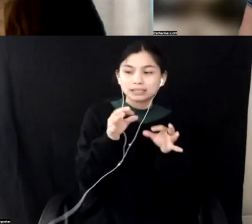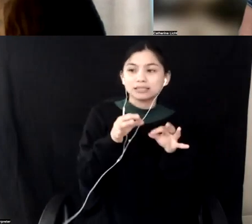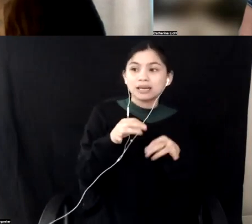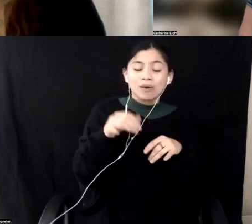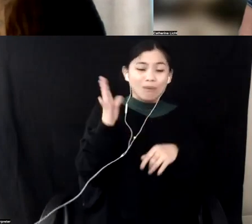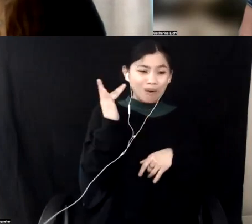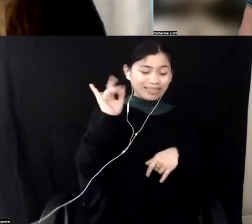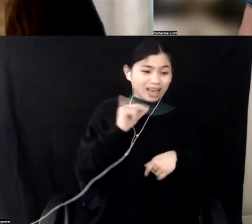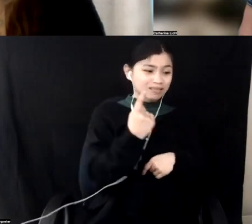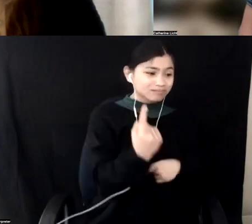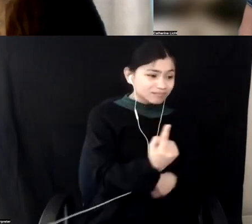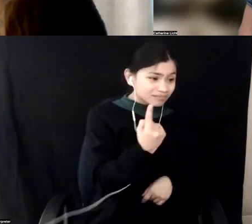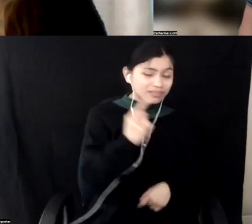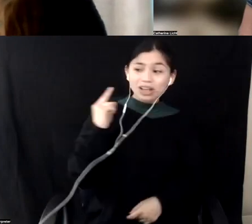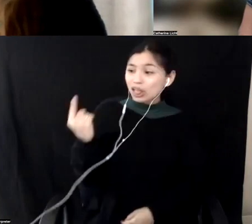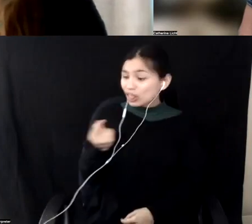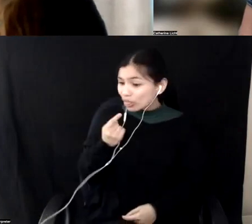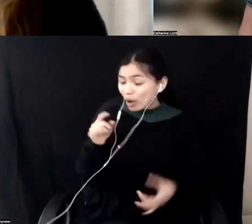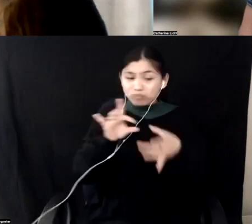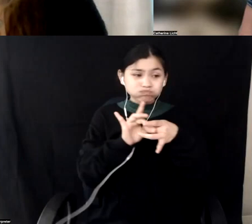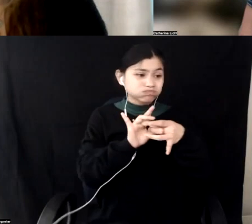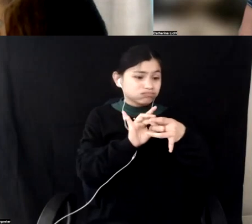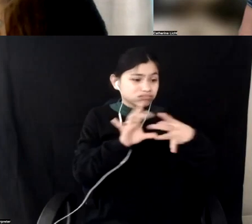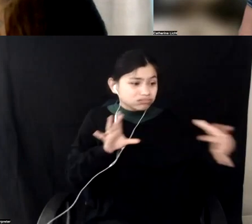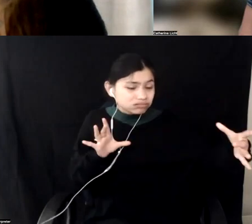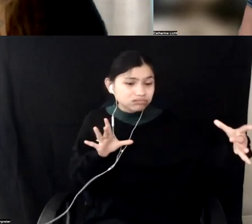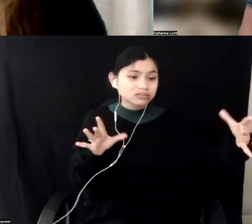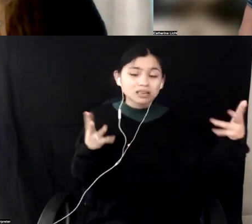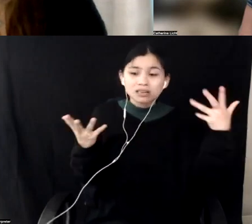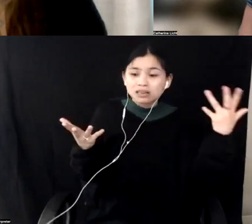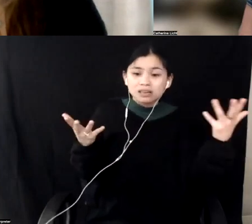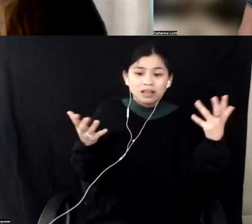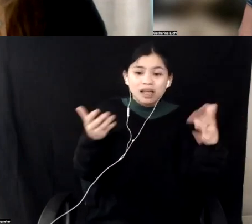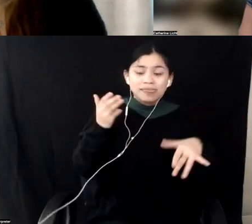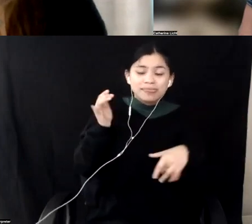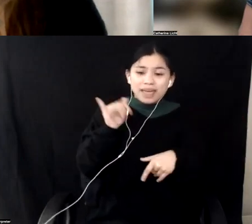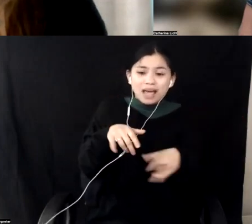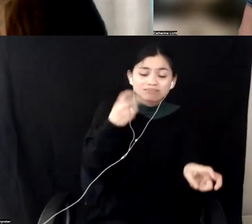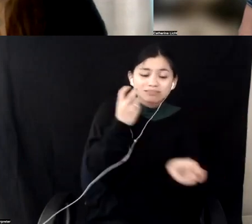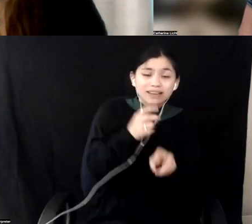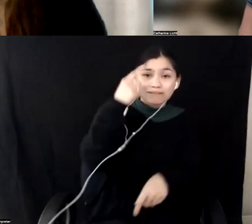of feeling disconnected from it makes it a little bit harder.